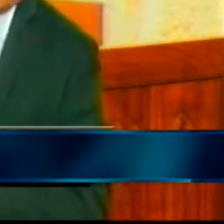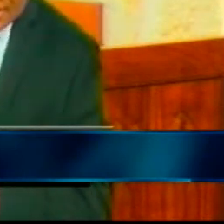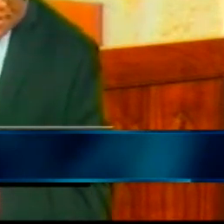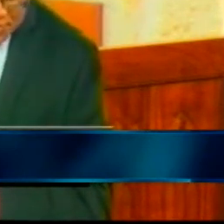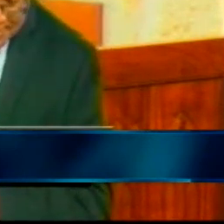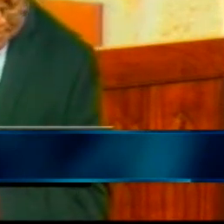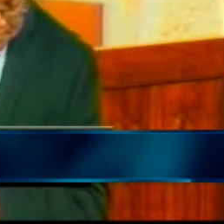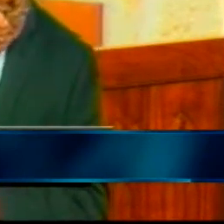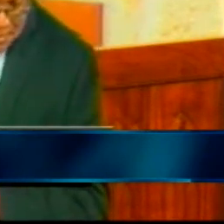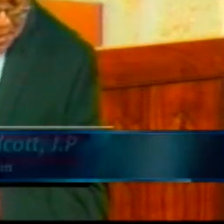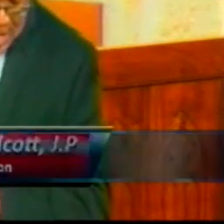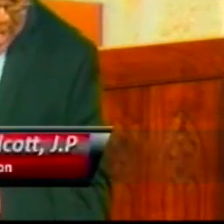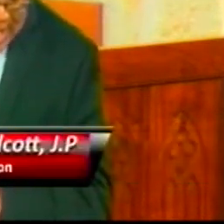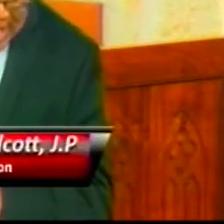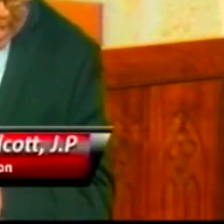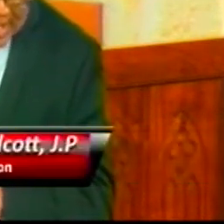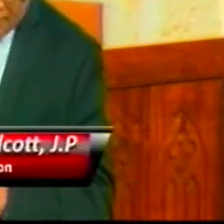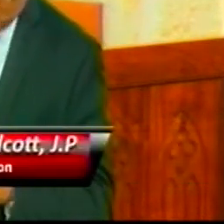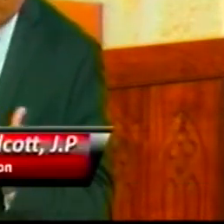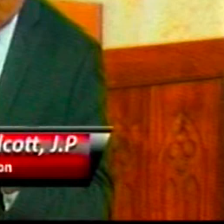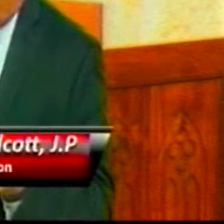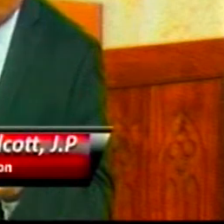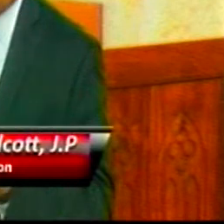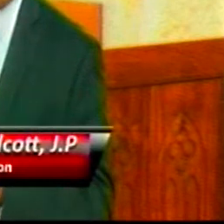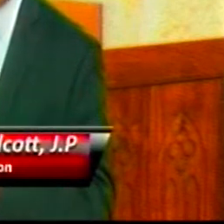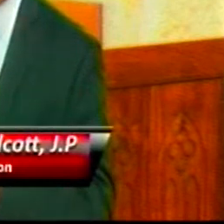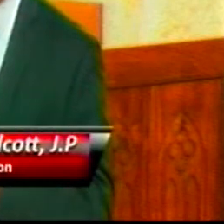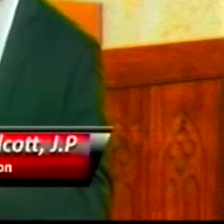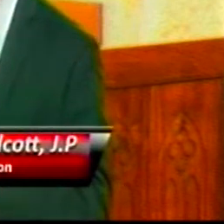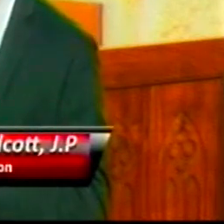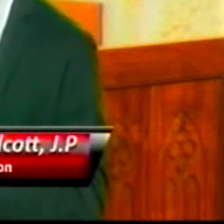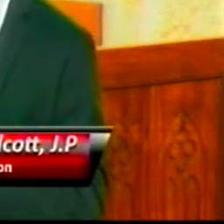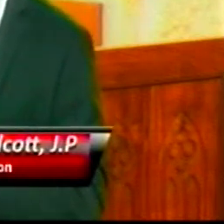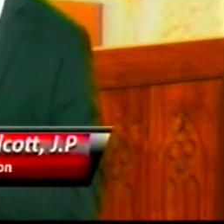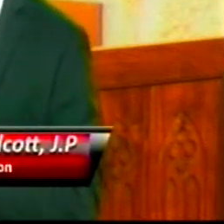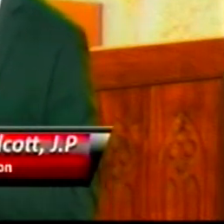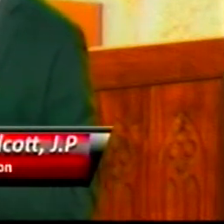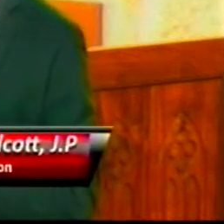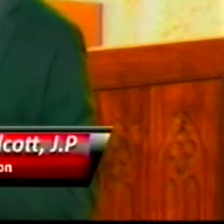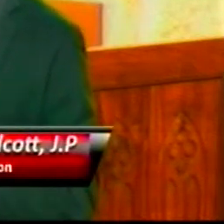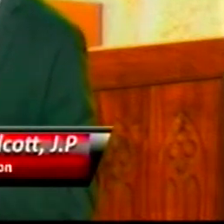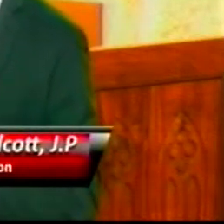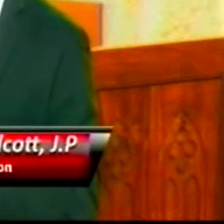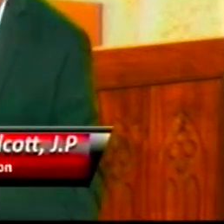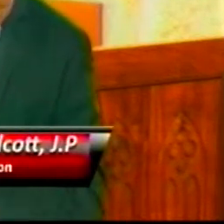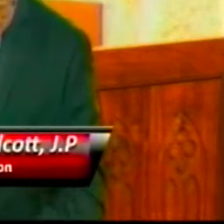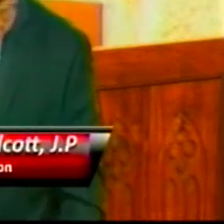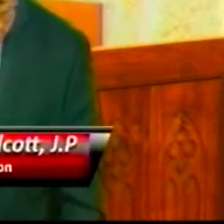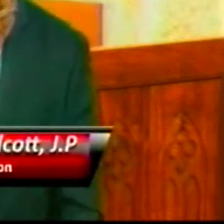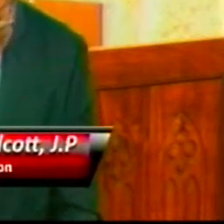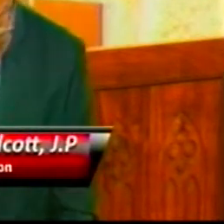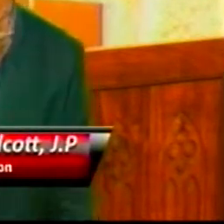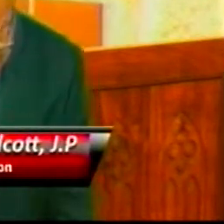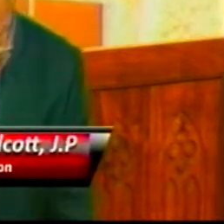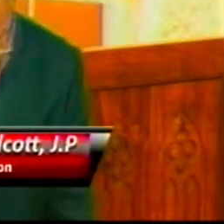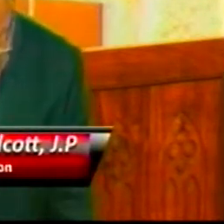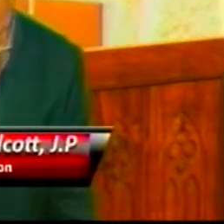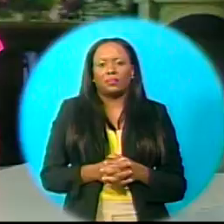this country and have threatened the social fabric. They've done it in the past, and I have no doubt that they will do it